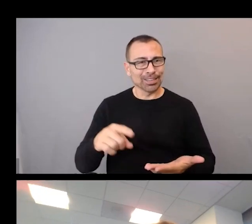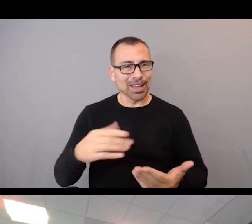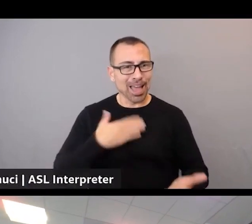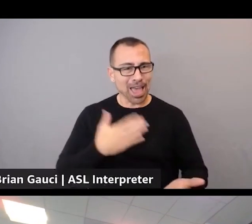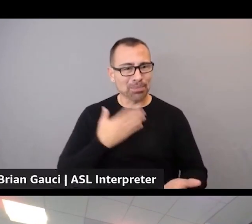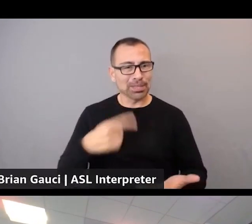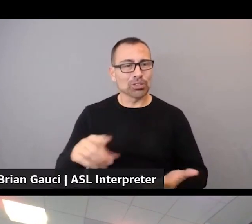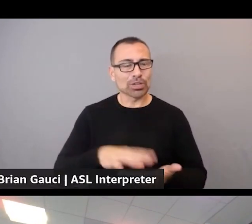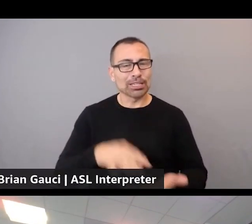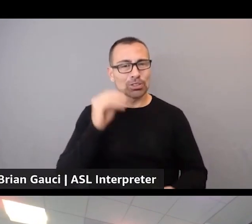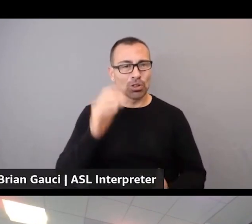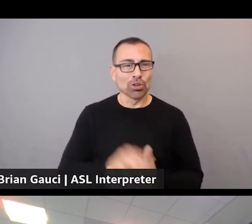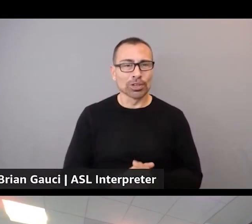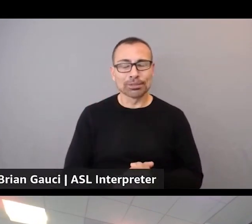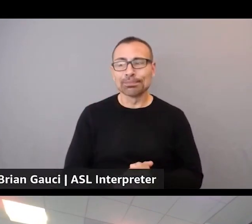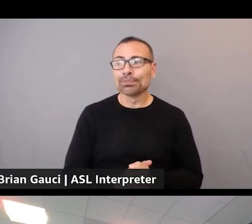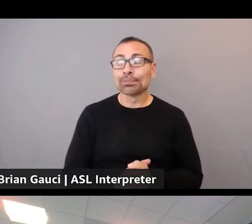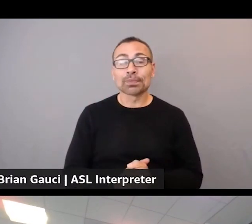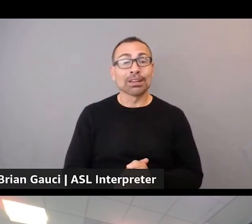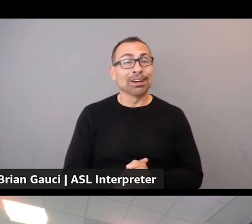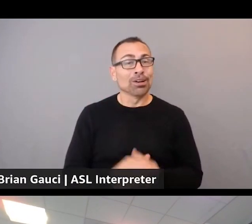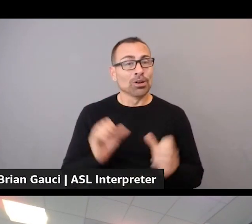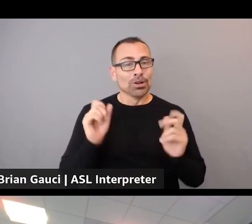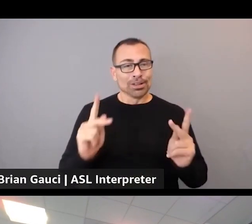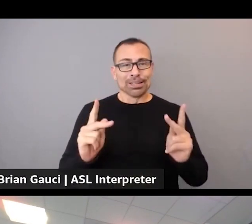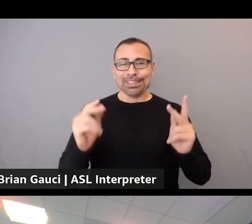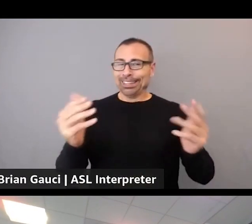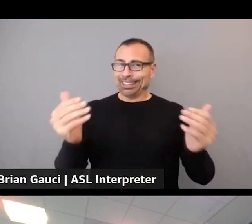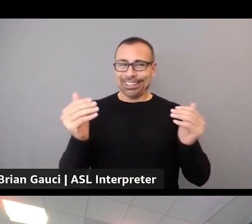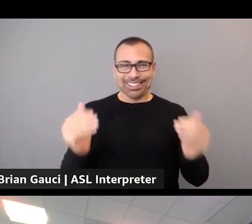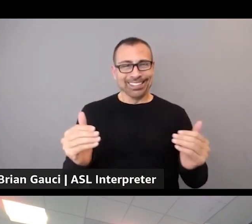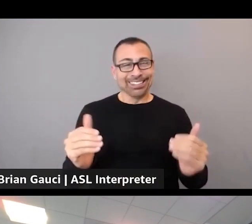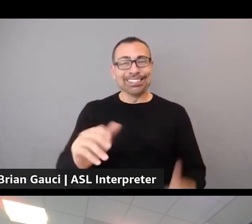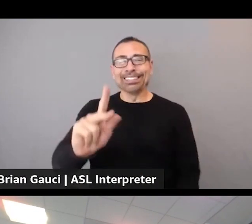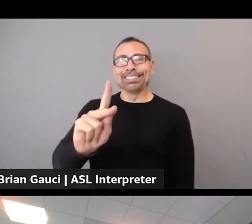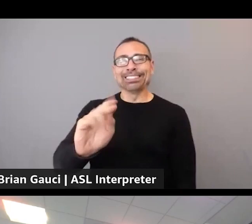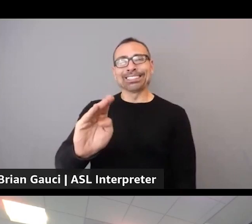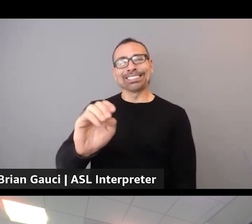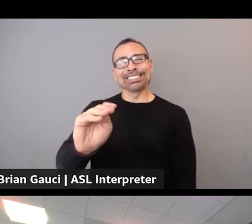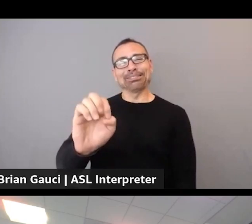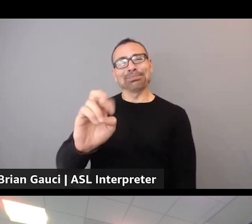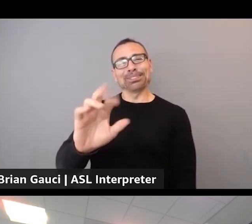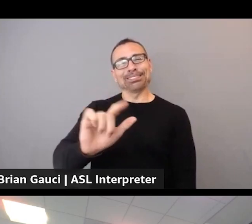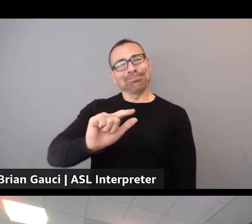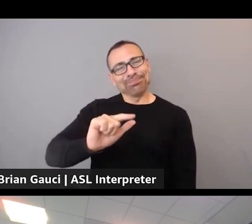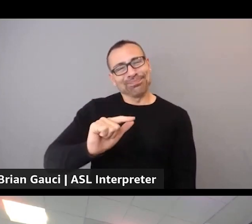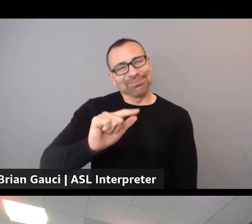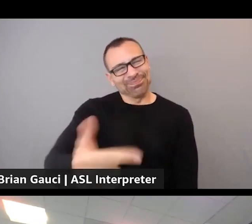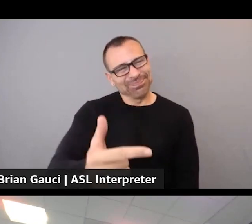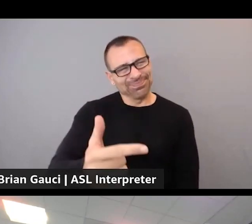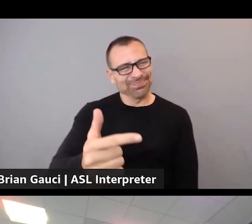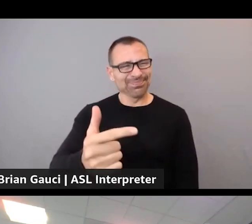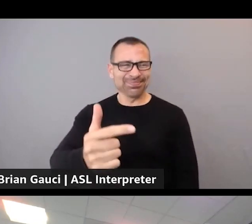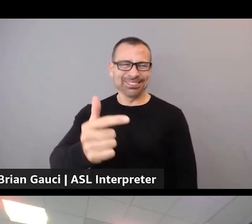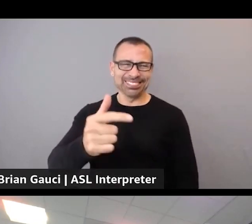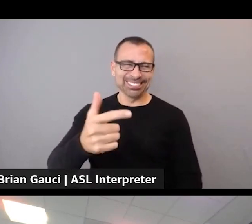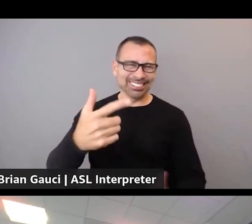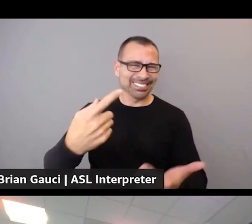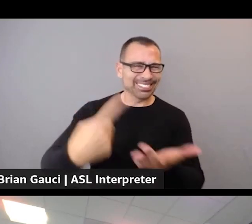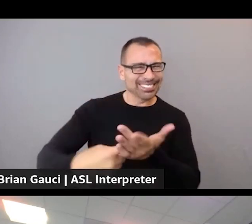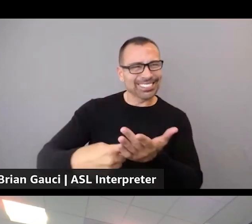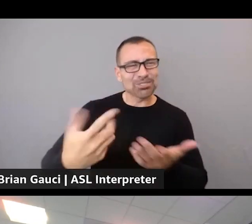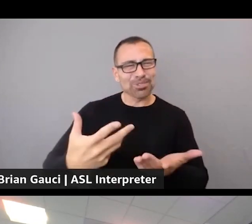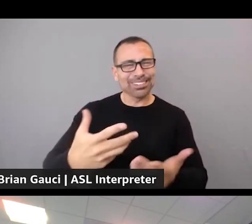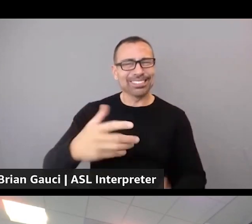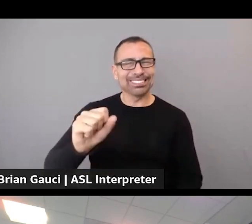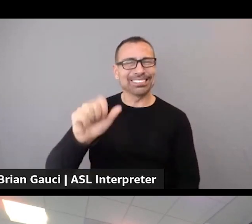cool. All right, Kimberly, on to SageMaker. I just had to let everybody know, if they were just joining us, what they were